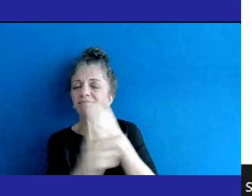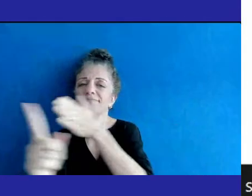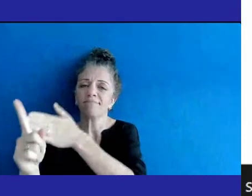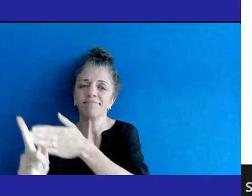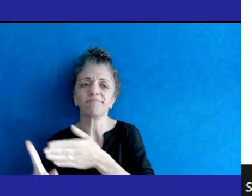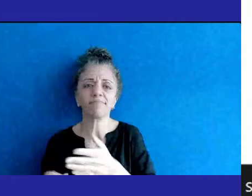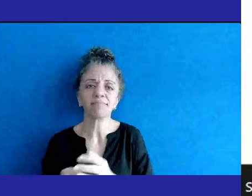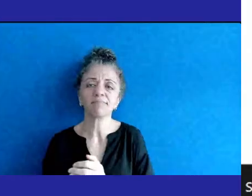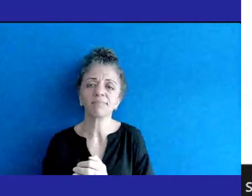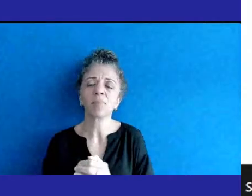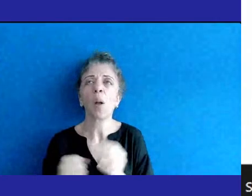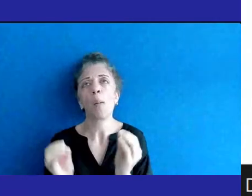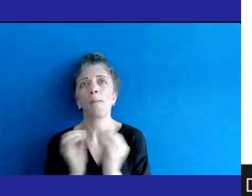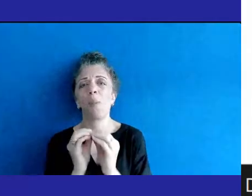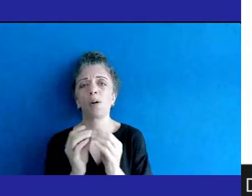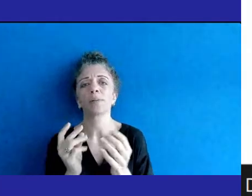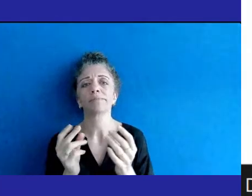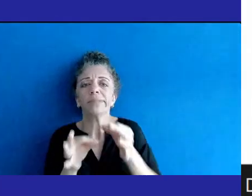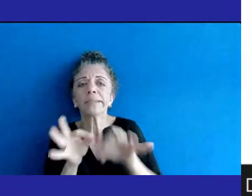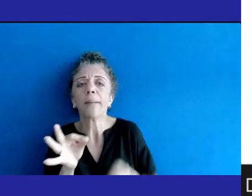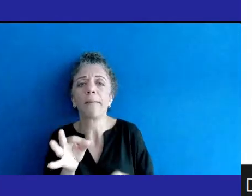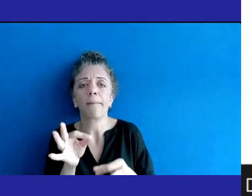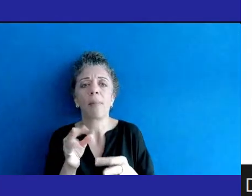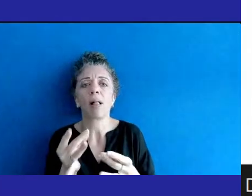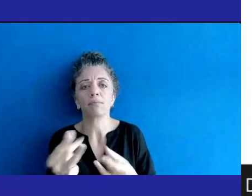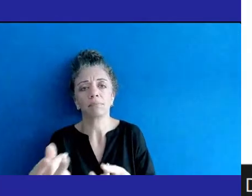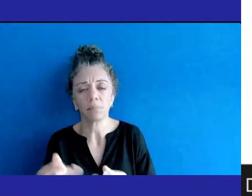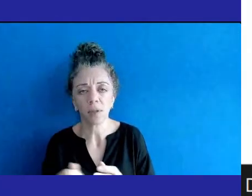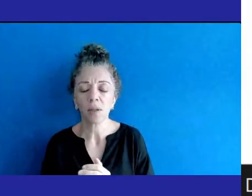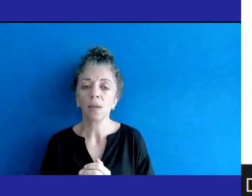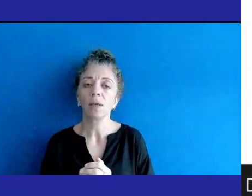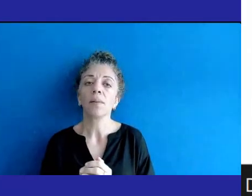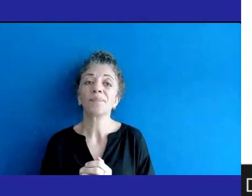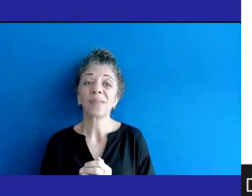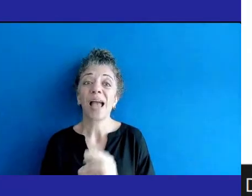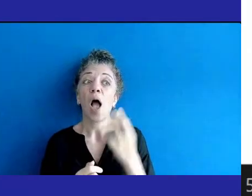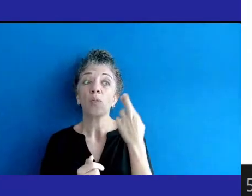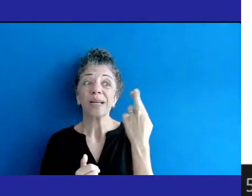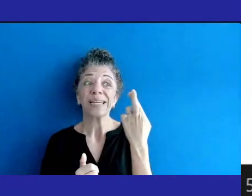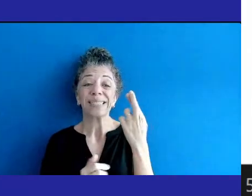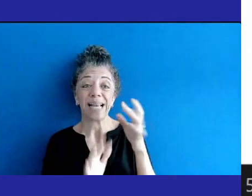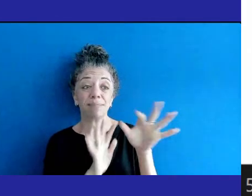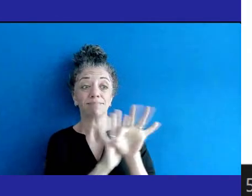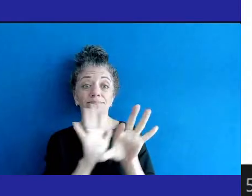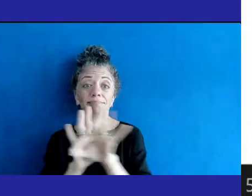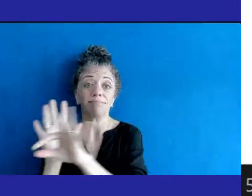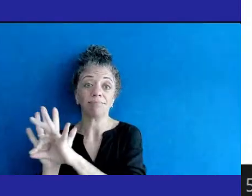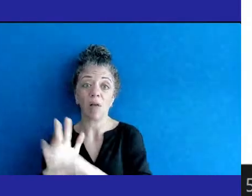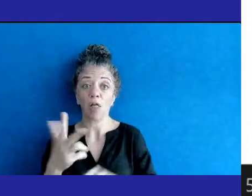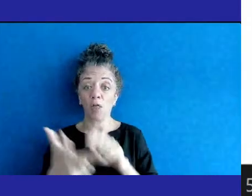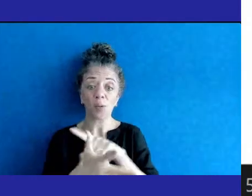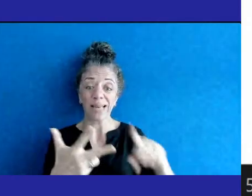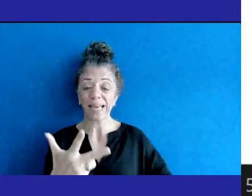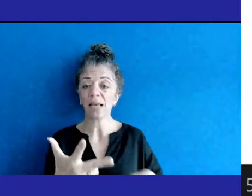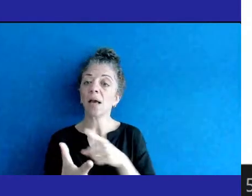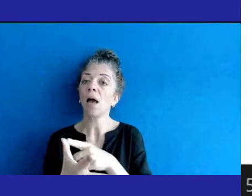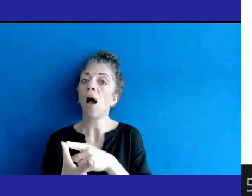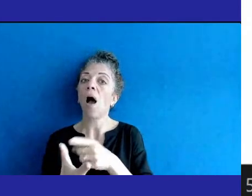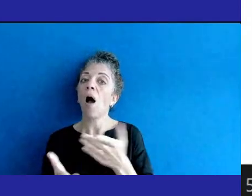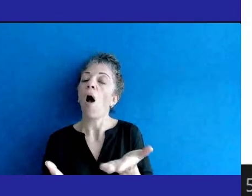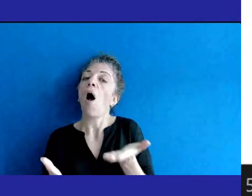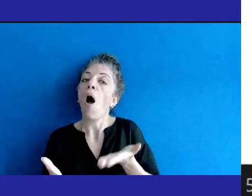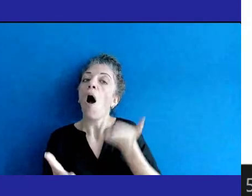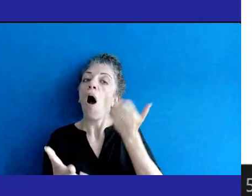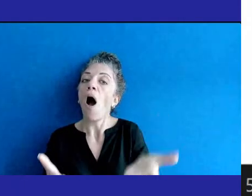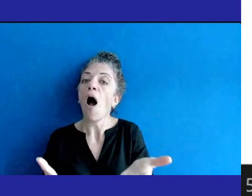the reason why we selected those three vendors is because they offer the widest menu and they can meet every scope of